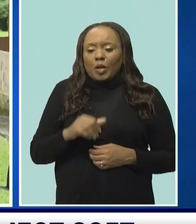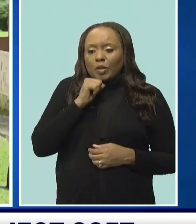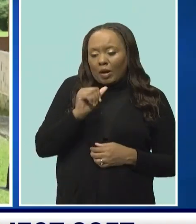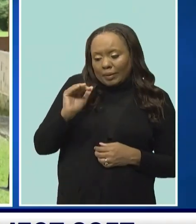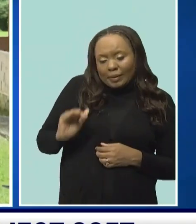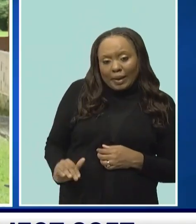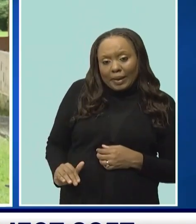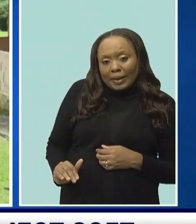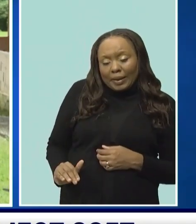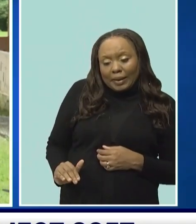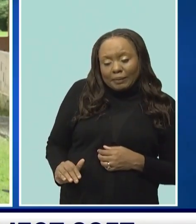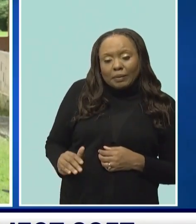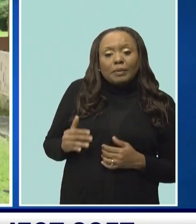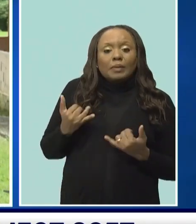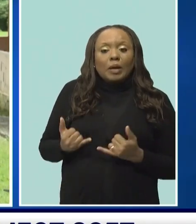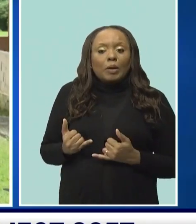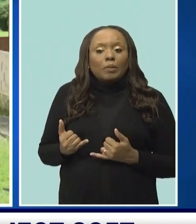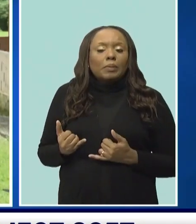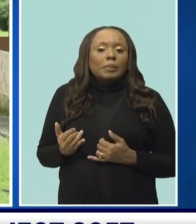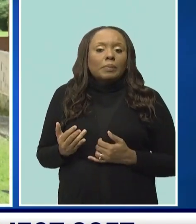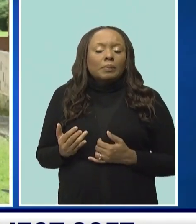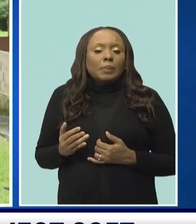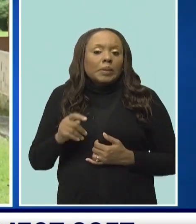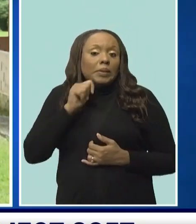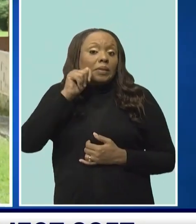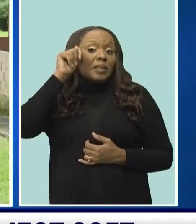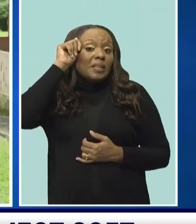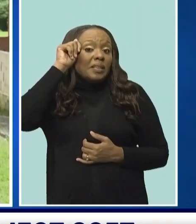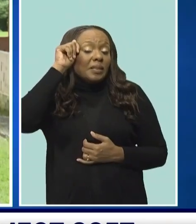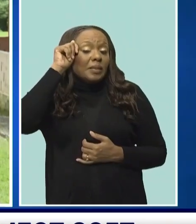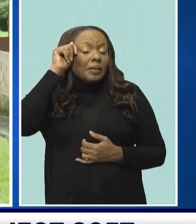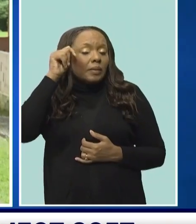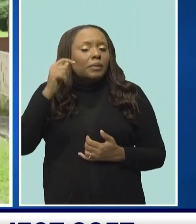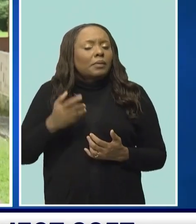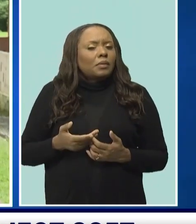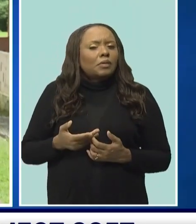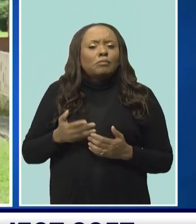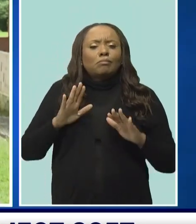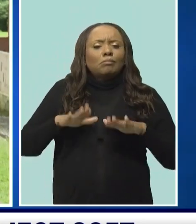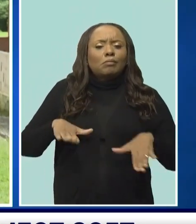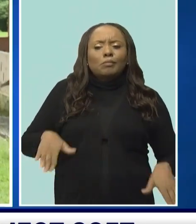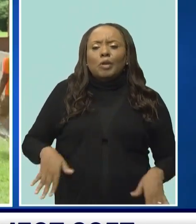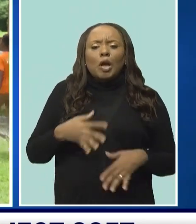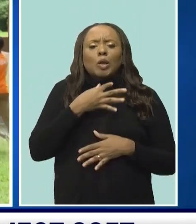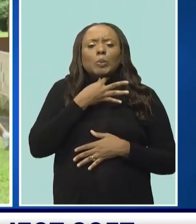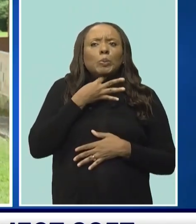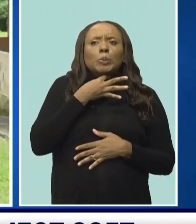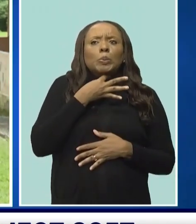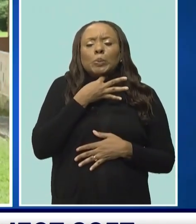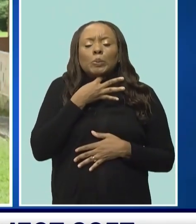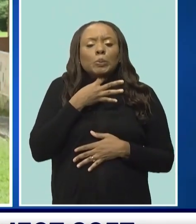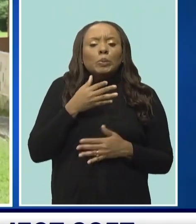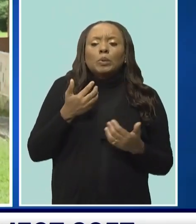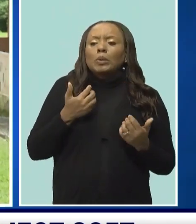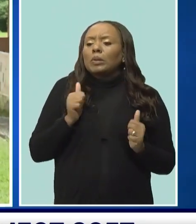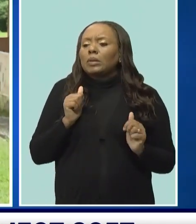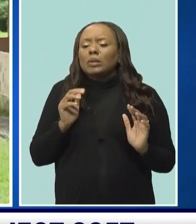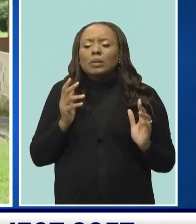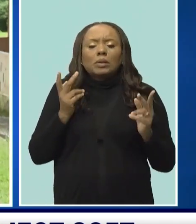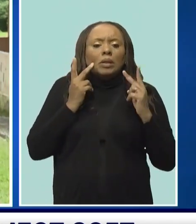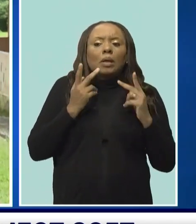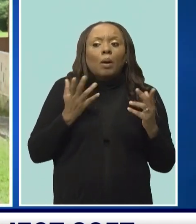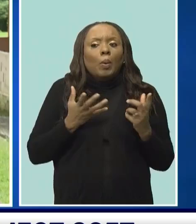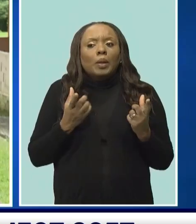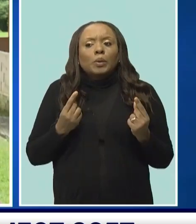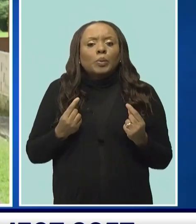being a teenager and a young adult. This is the time when children get curious. This is the time when children start to push the boundaries. So it